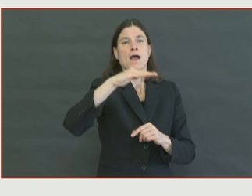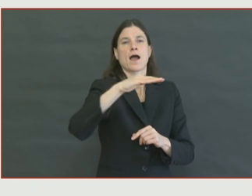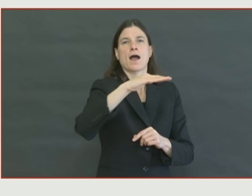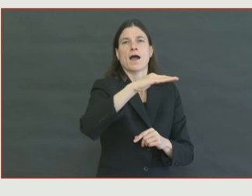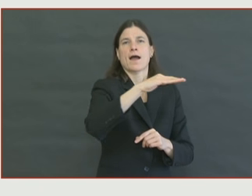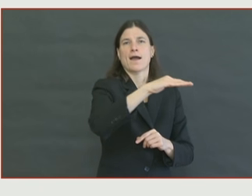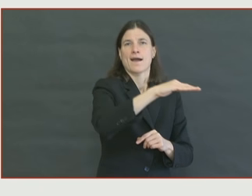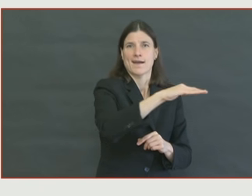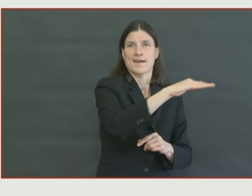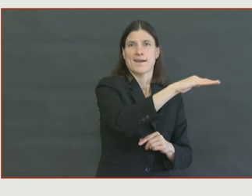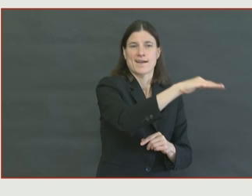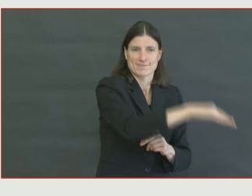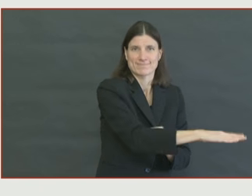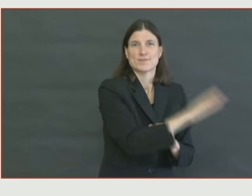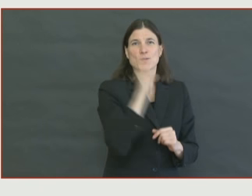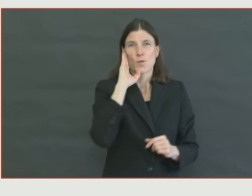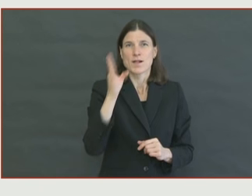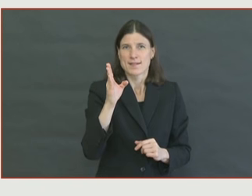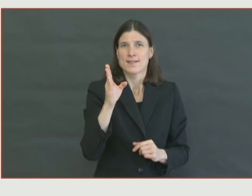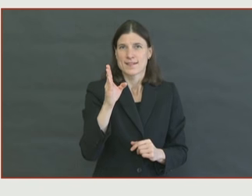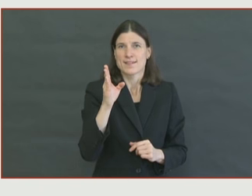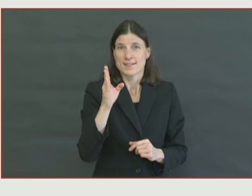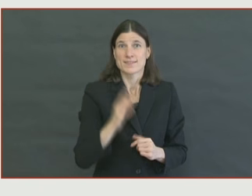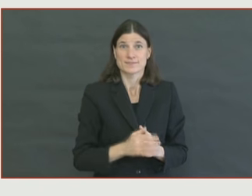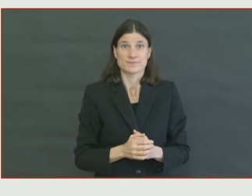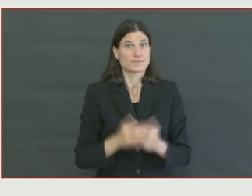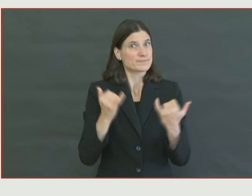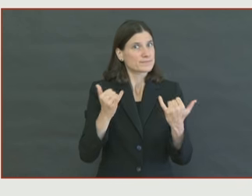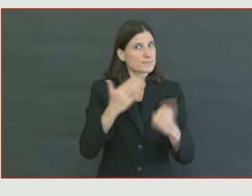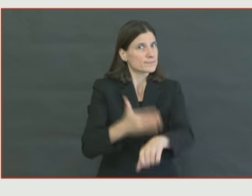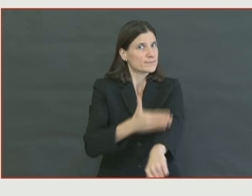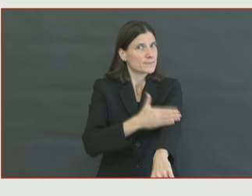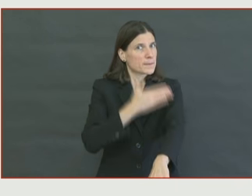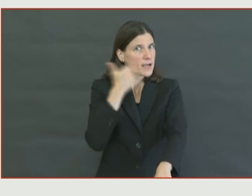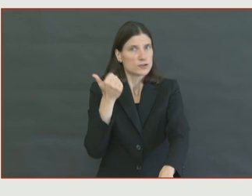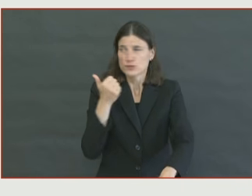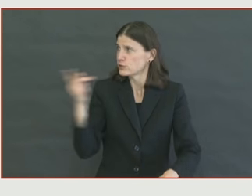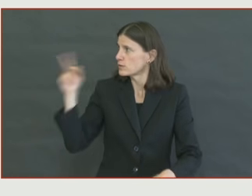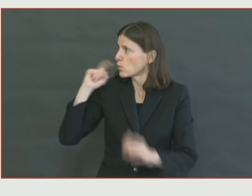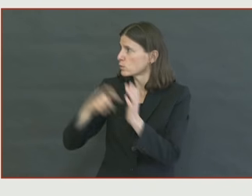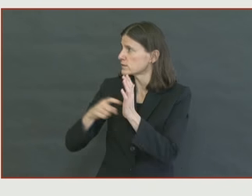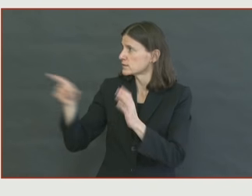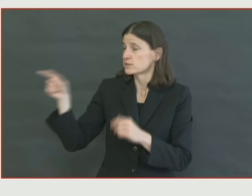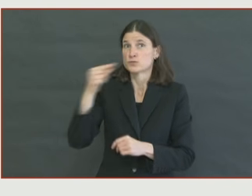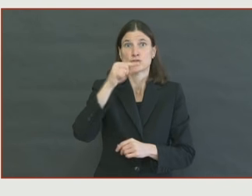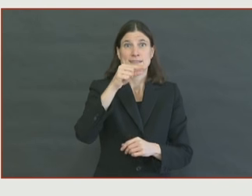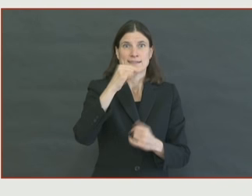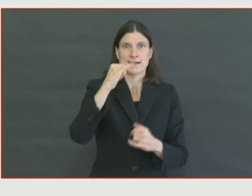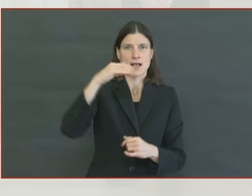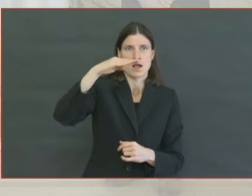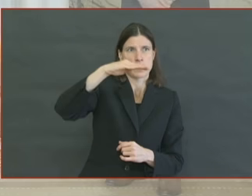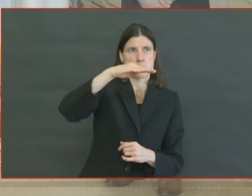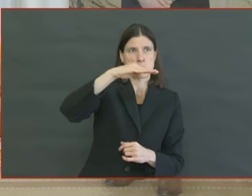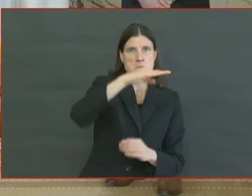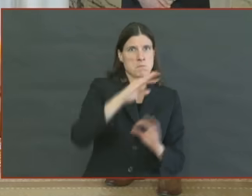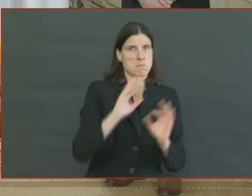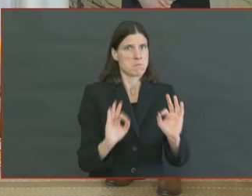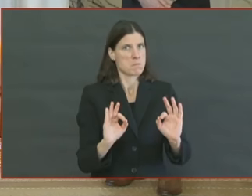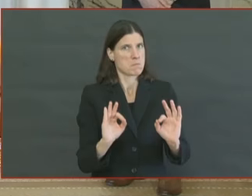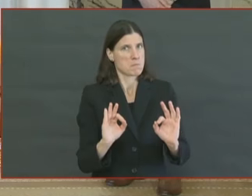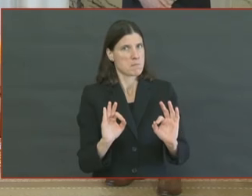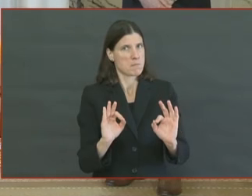leveled off, and now we're in a much better position. A couple more points. A